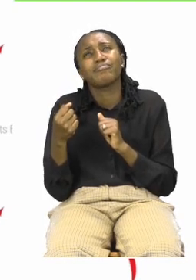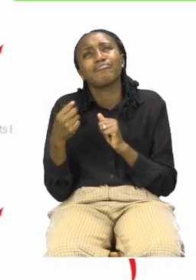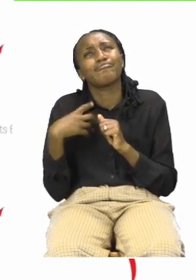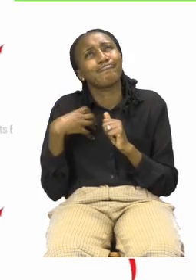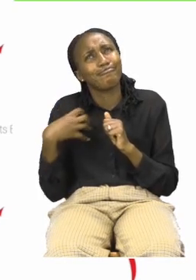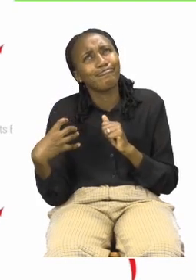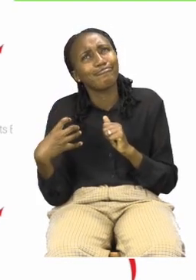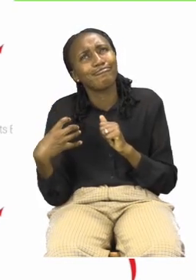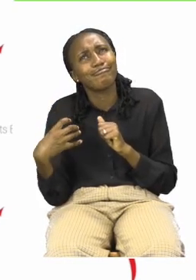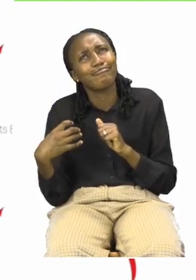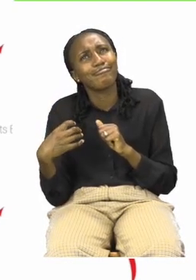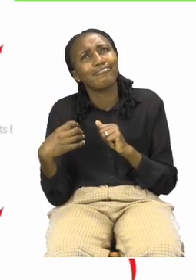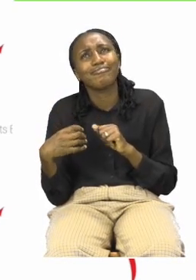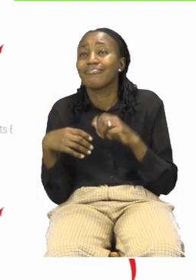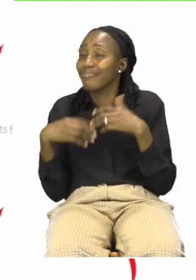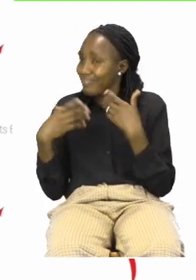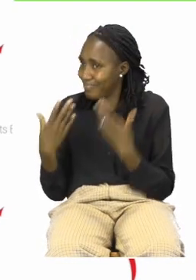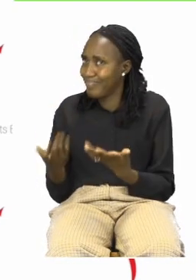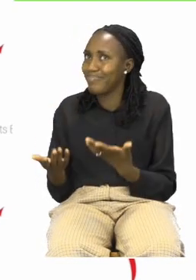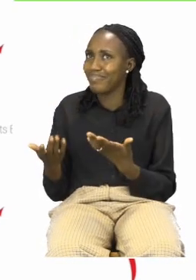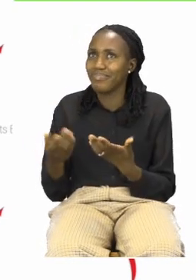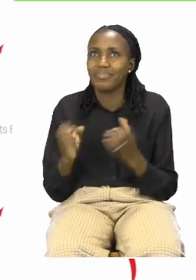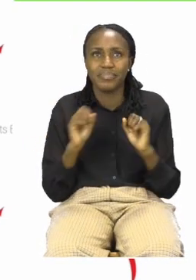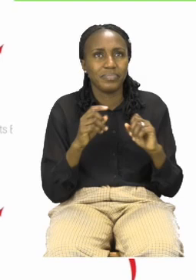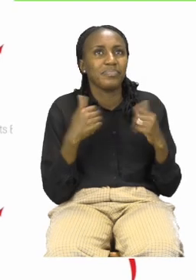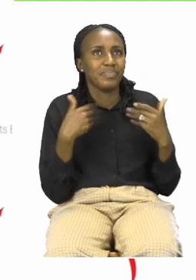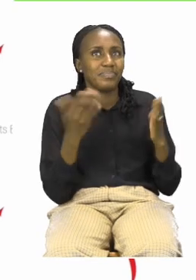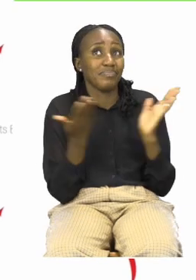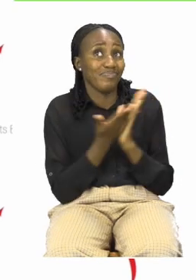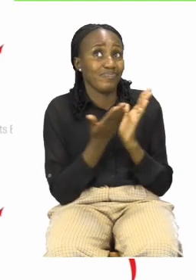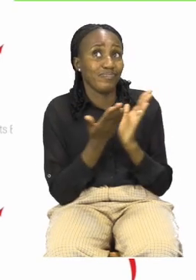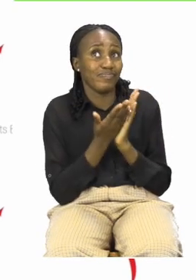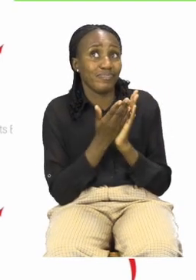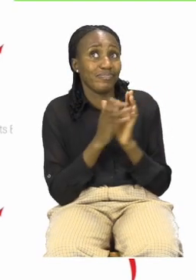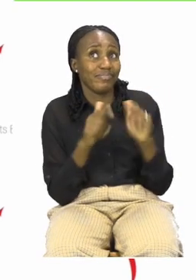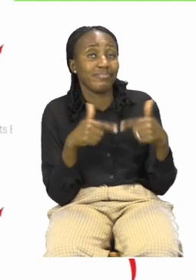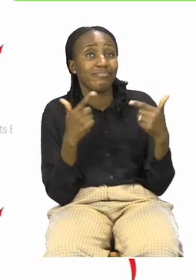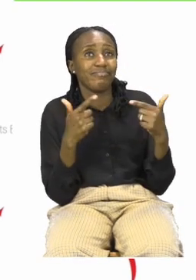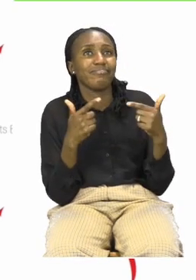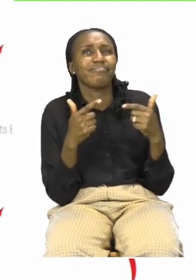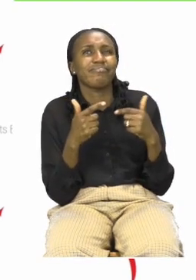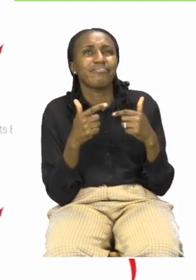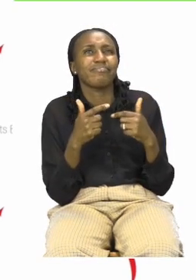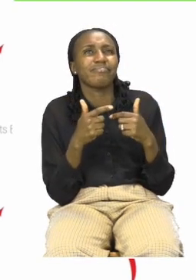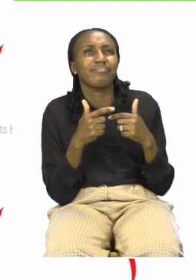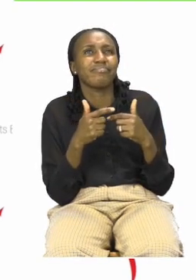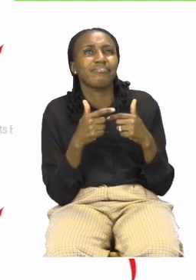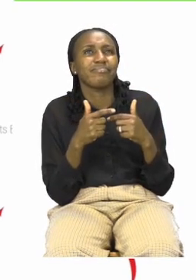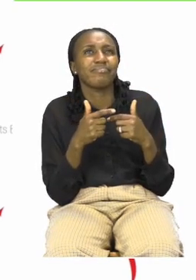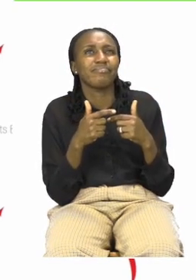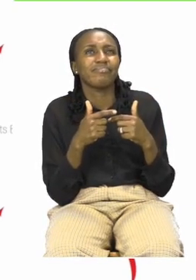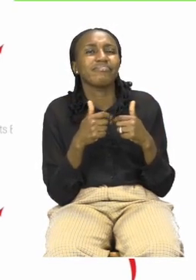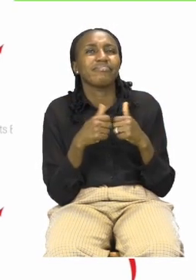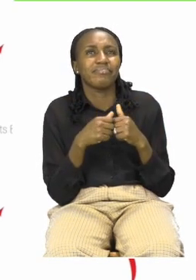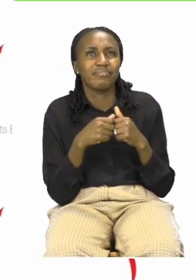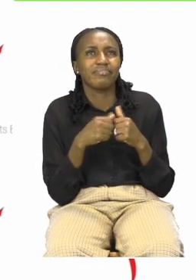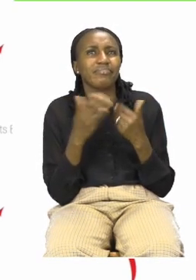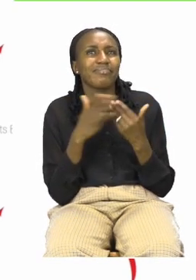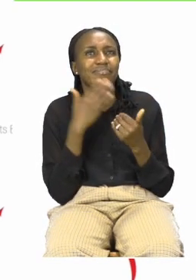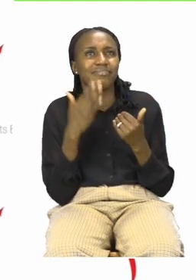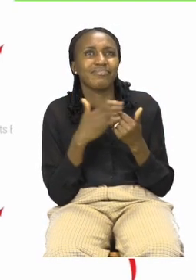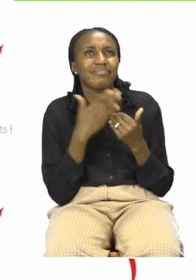what we have started with a school league, and that is by far the